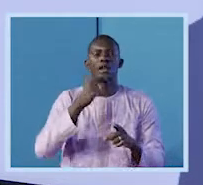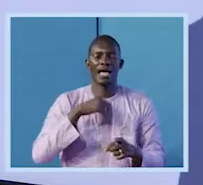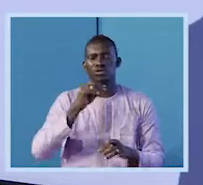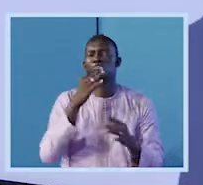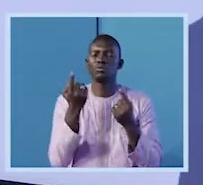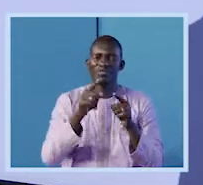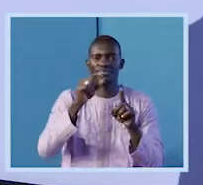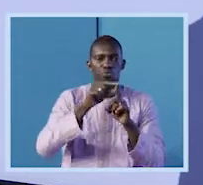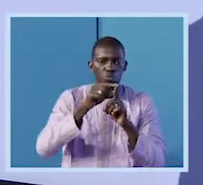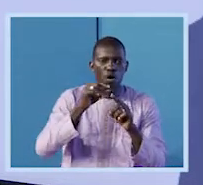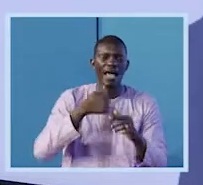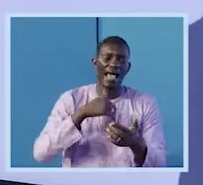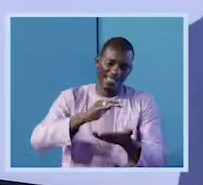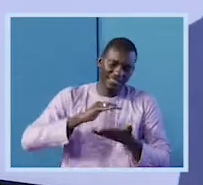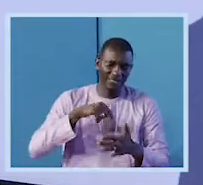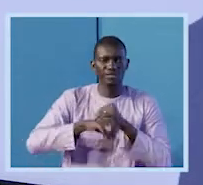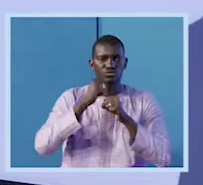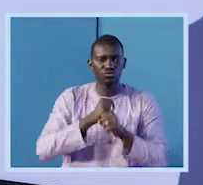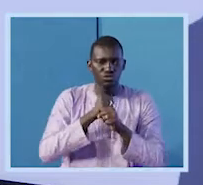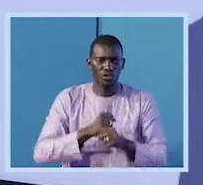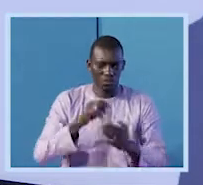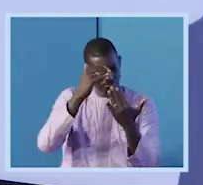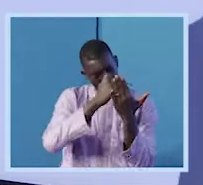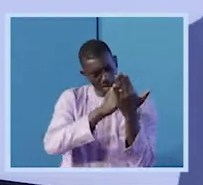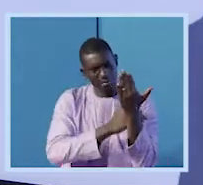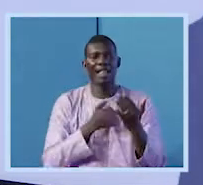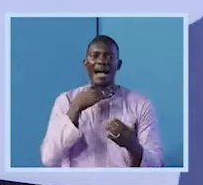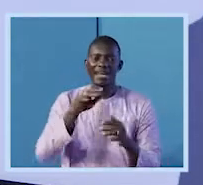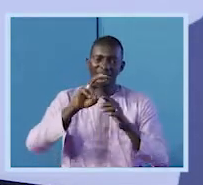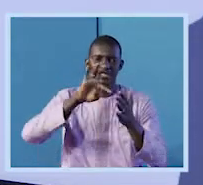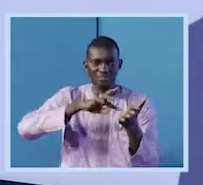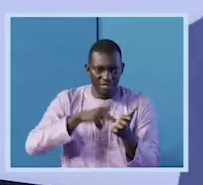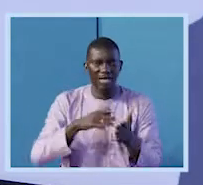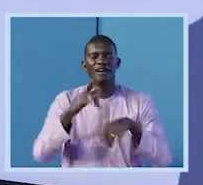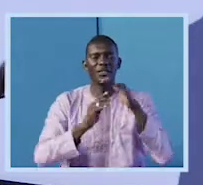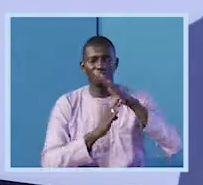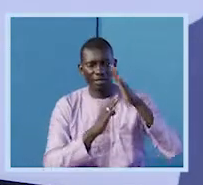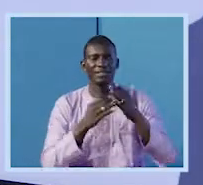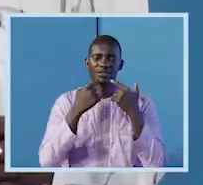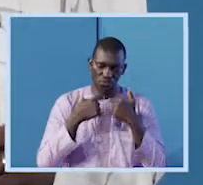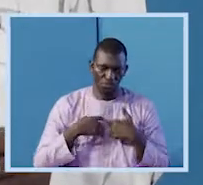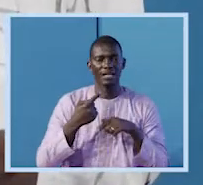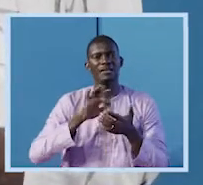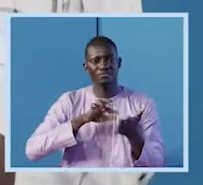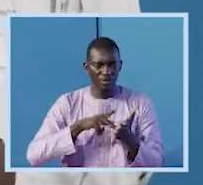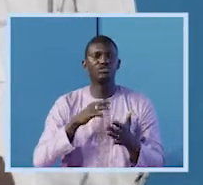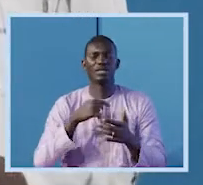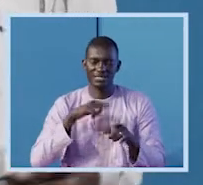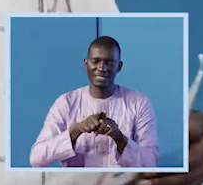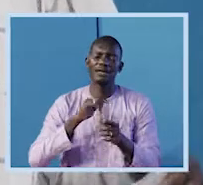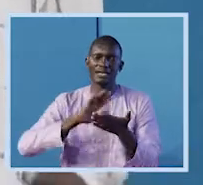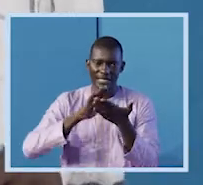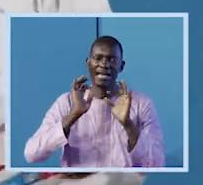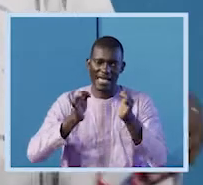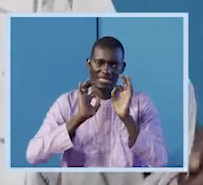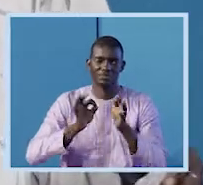these terminologies that I have in churches, I jot them down and I ask the meaning. So after break, so they will let me know some of the meaning, so that I can translate it easily. Yeah, but I